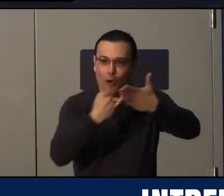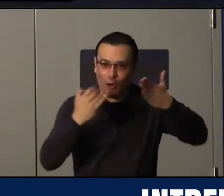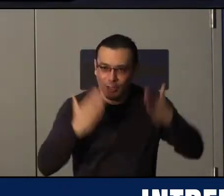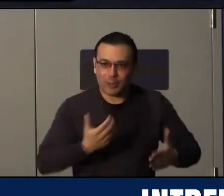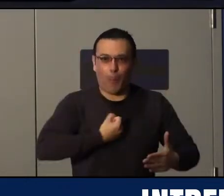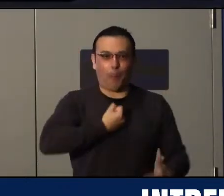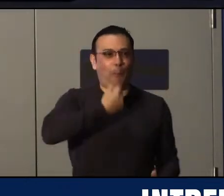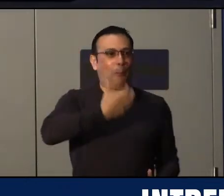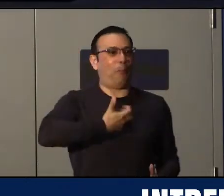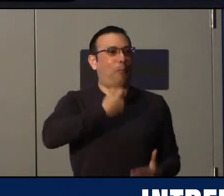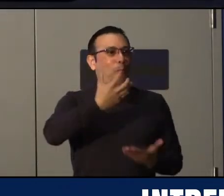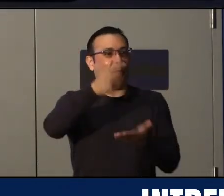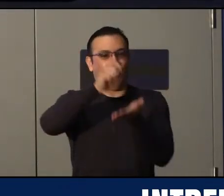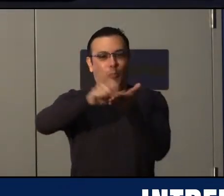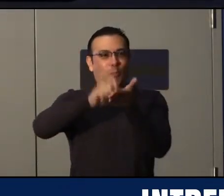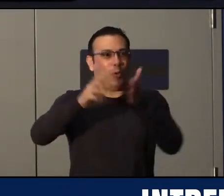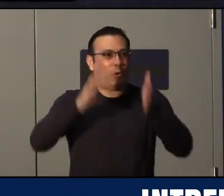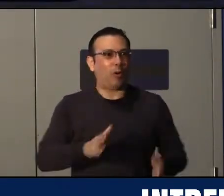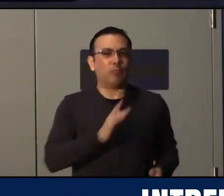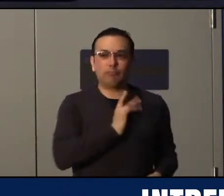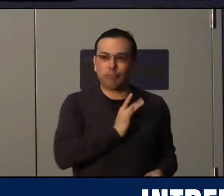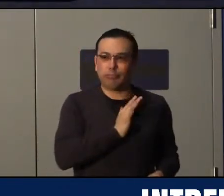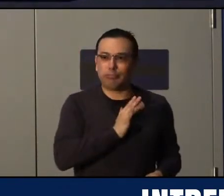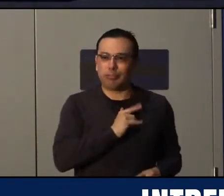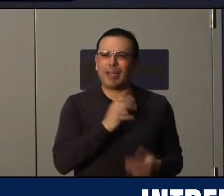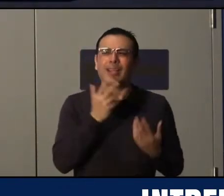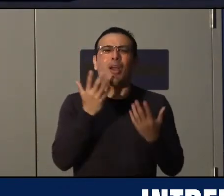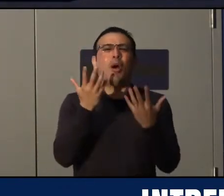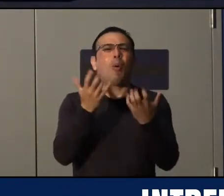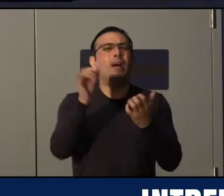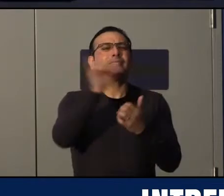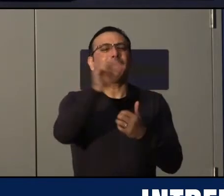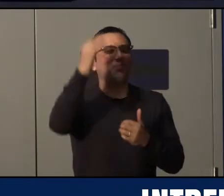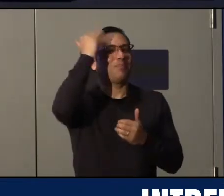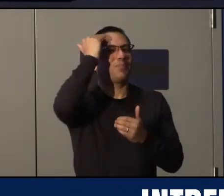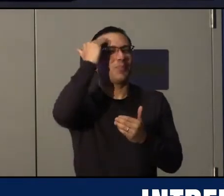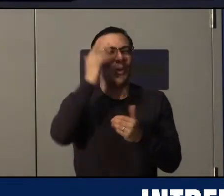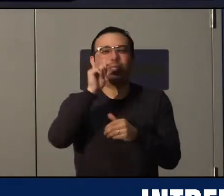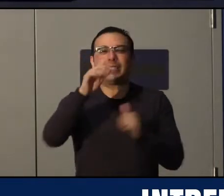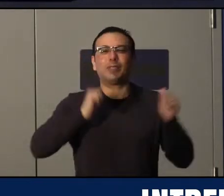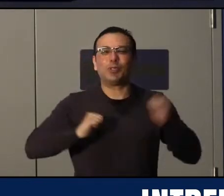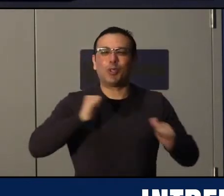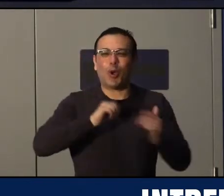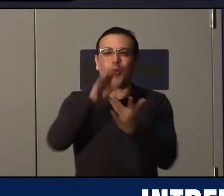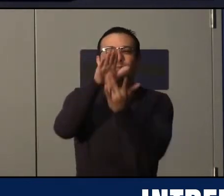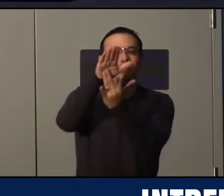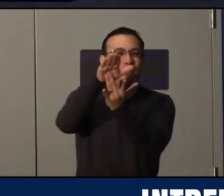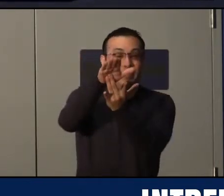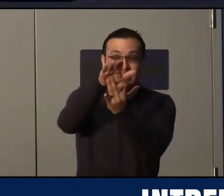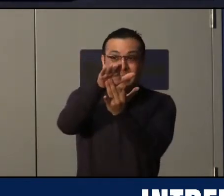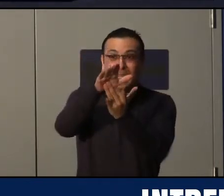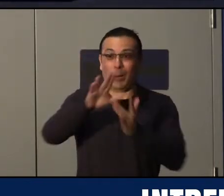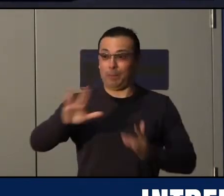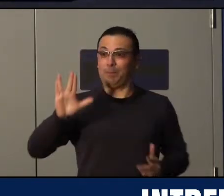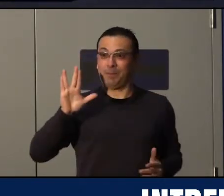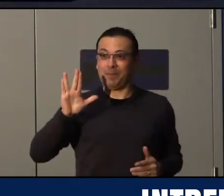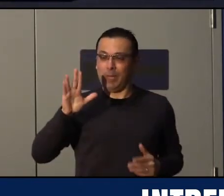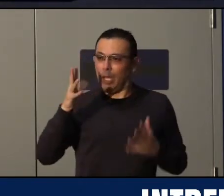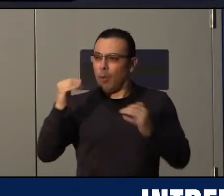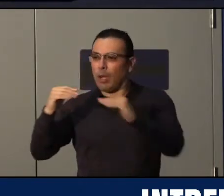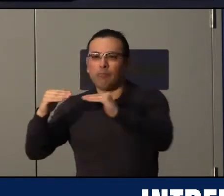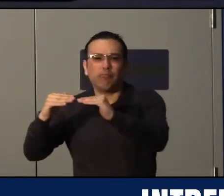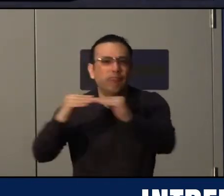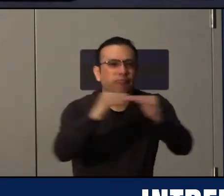are striving for that Star Trek generation, that idea of a just, equitable, diverse, and inclusive space, or a